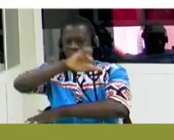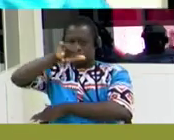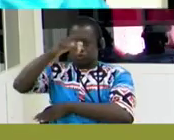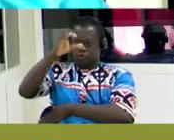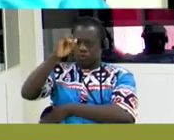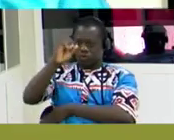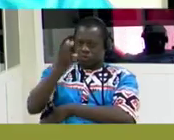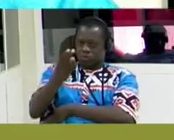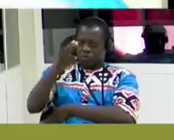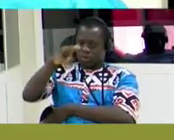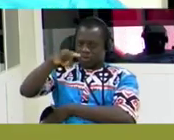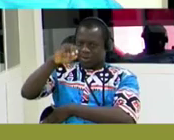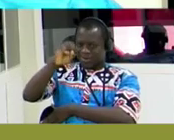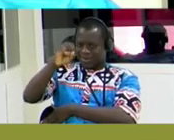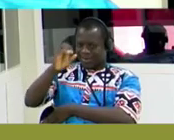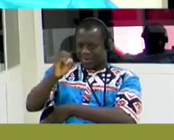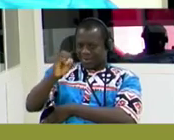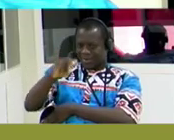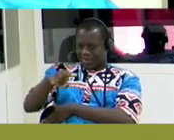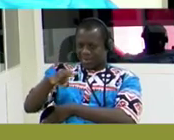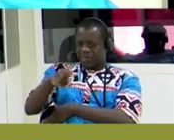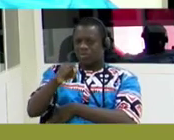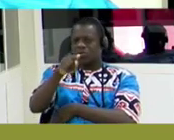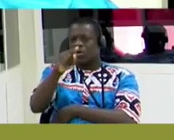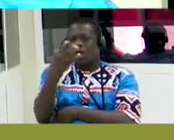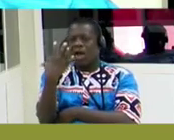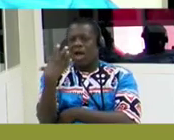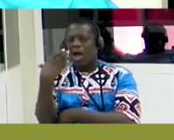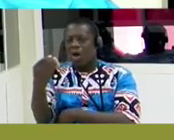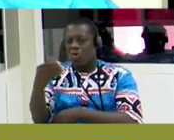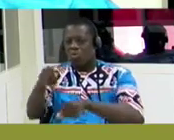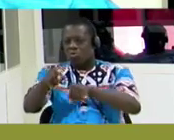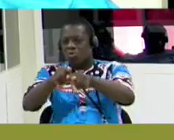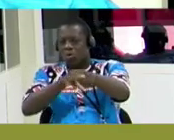And thereafter, for how long were you in Alpha Company?